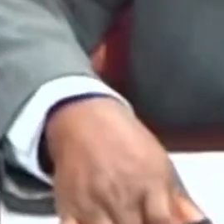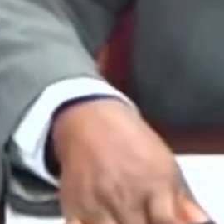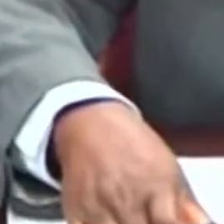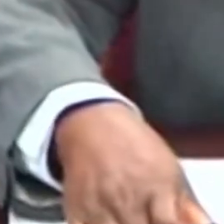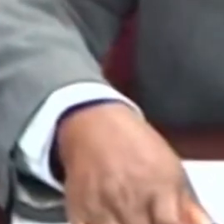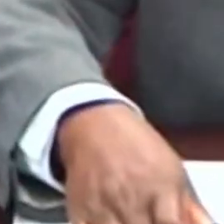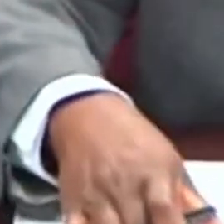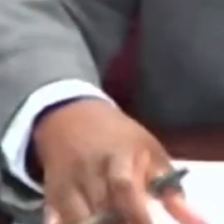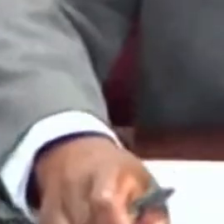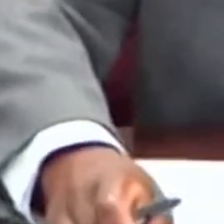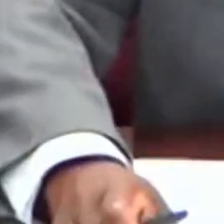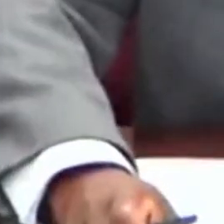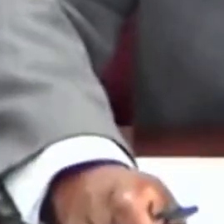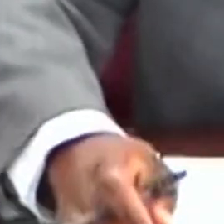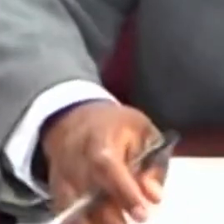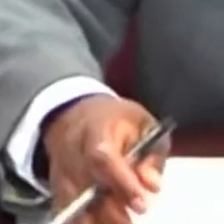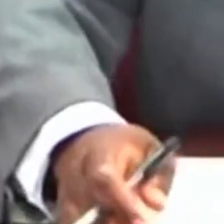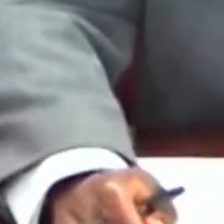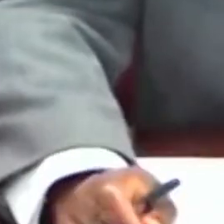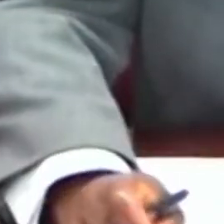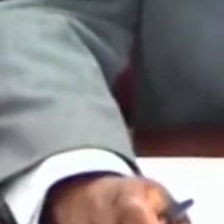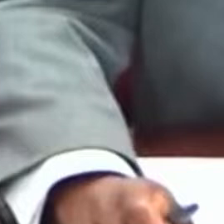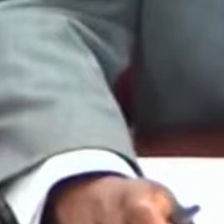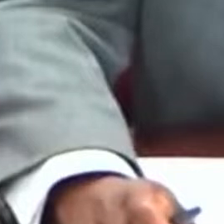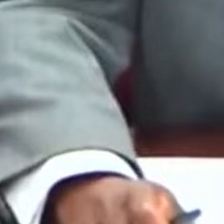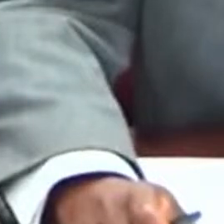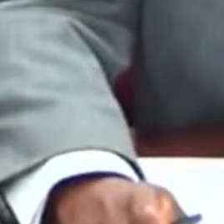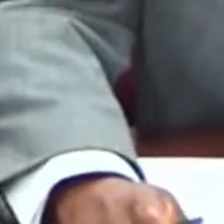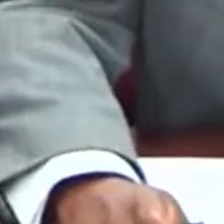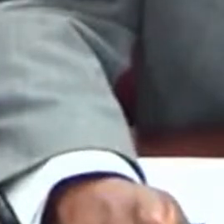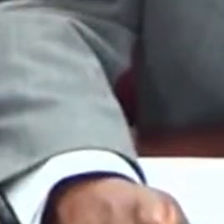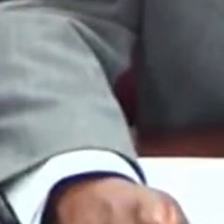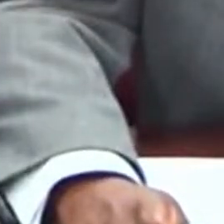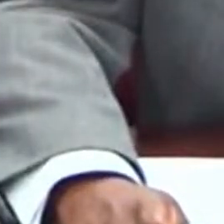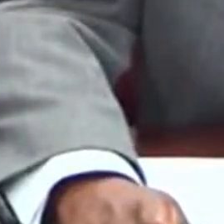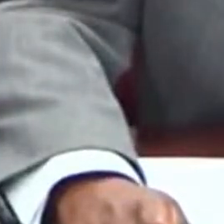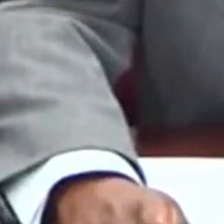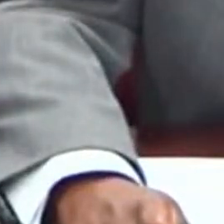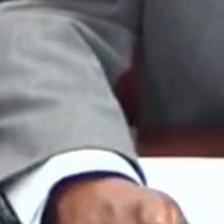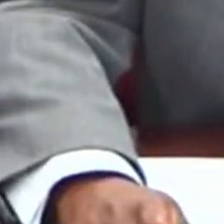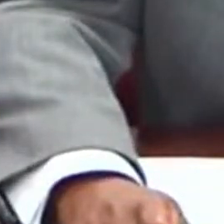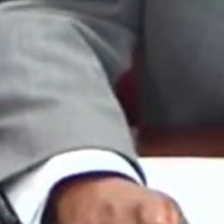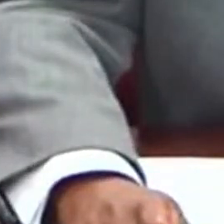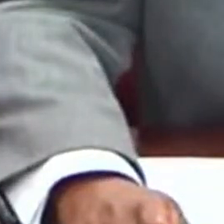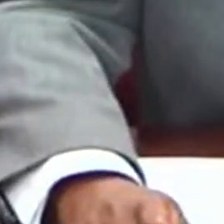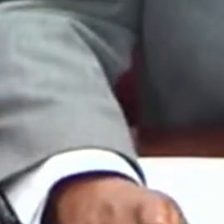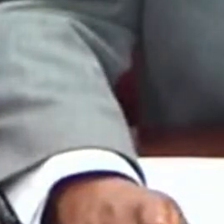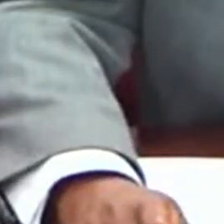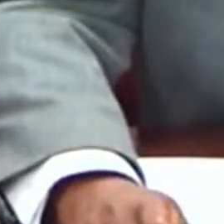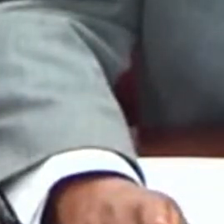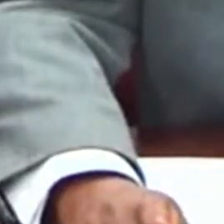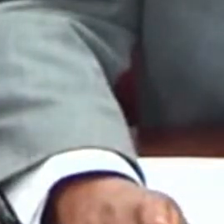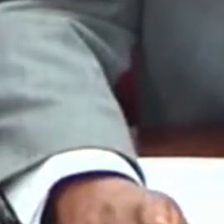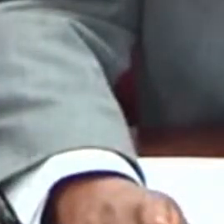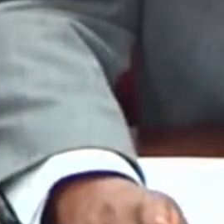socio-economic situation worse. All countries borrow, even the developed countries themselves. One time I was